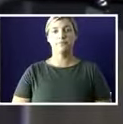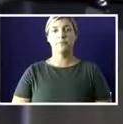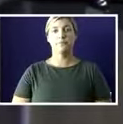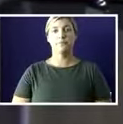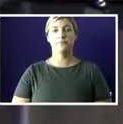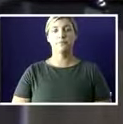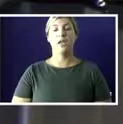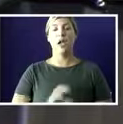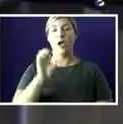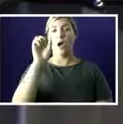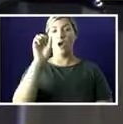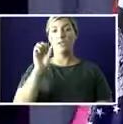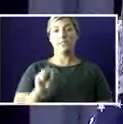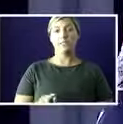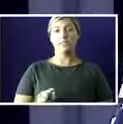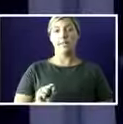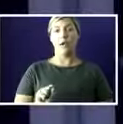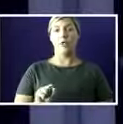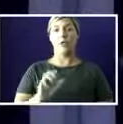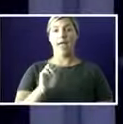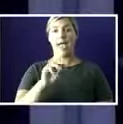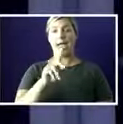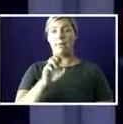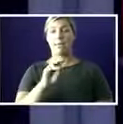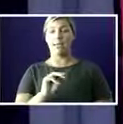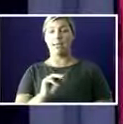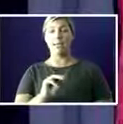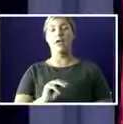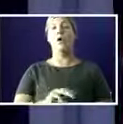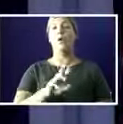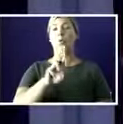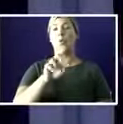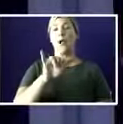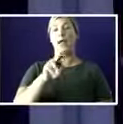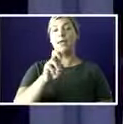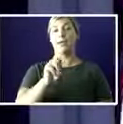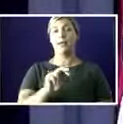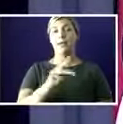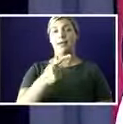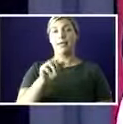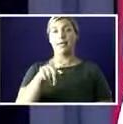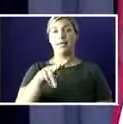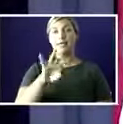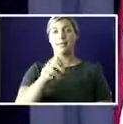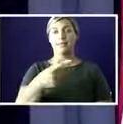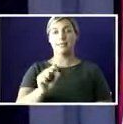Our South Administrative Team, our Associate Principal, Dr. Ryan Gettings.